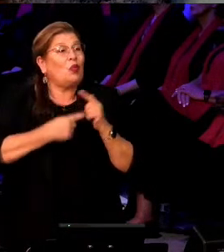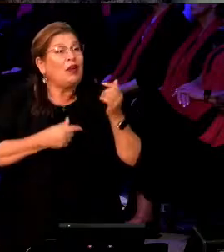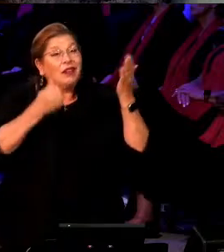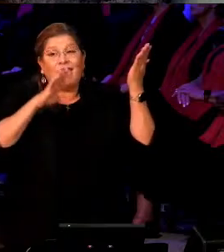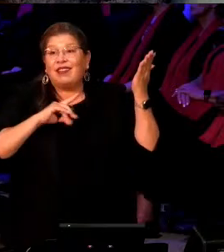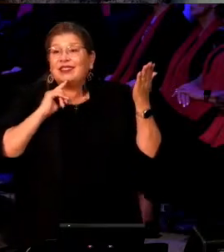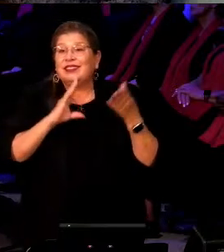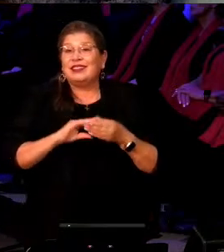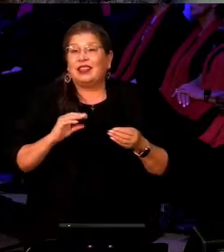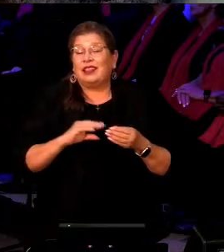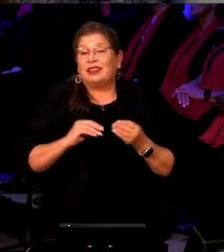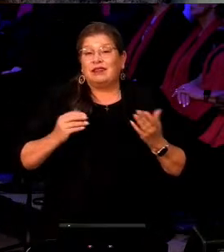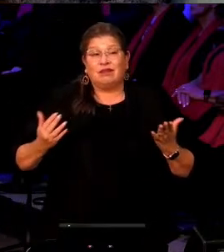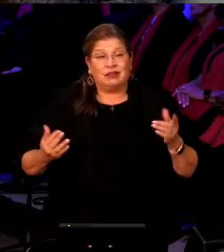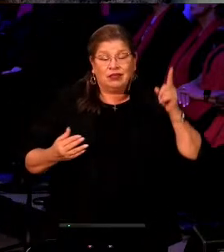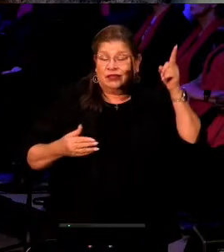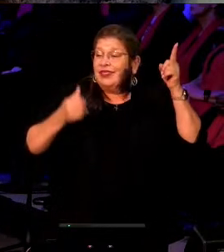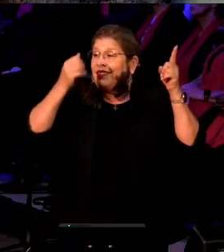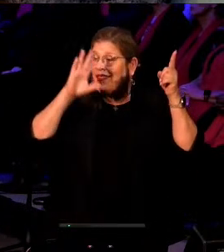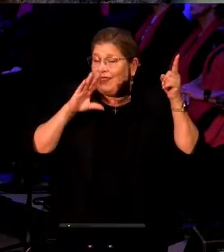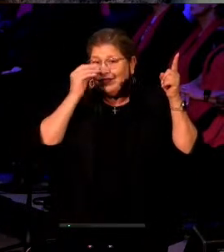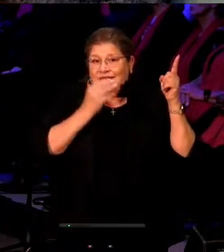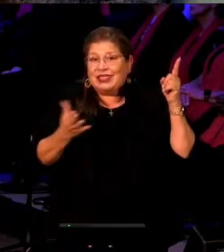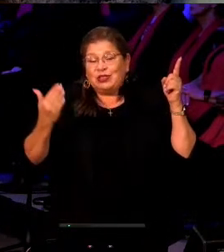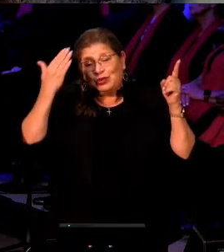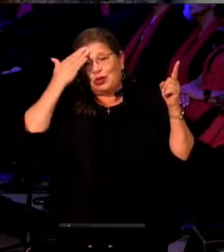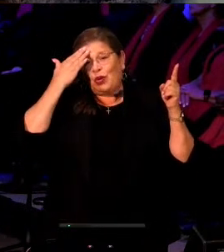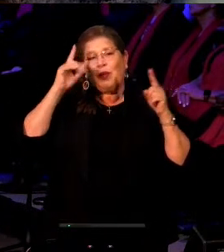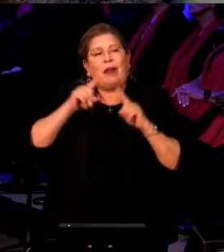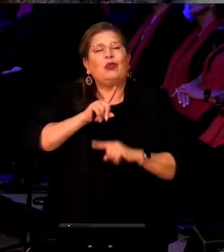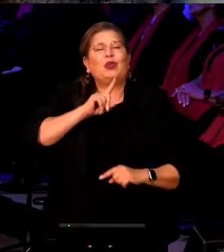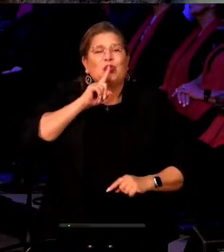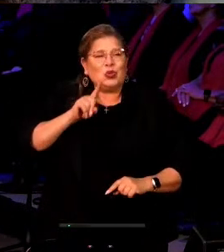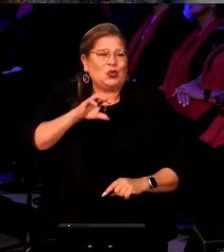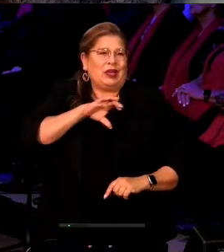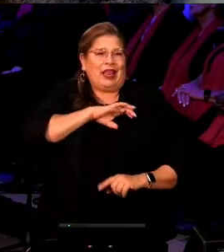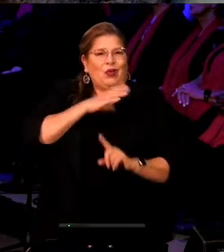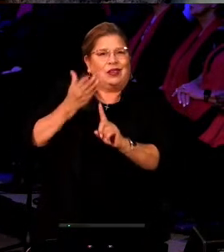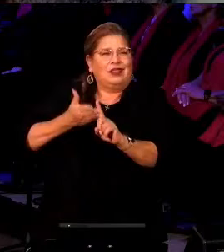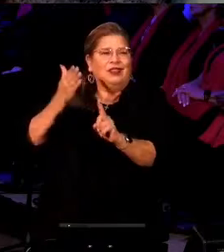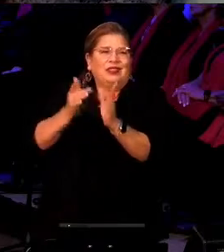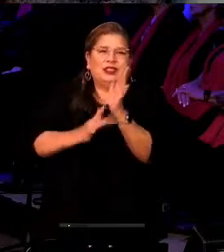saying? He's telling us of the true character of Jesus.